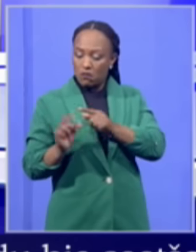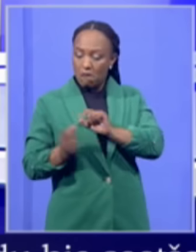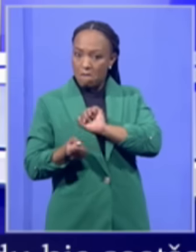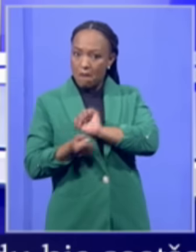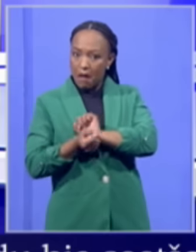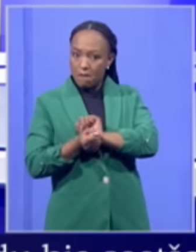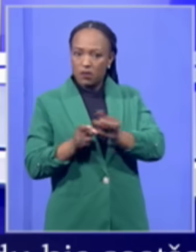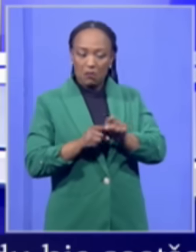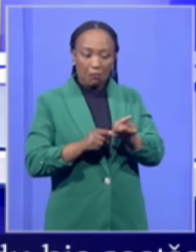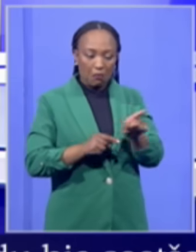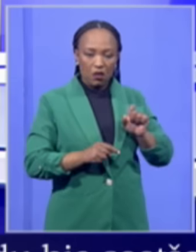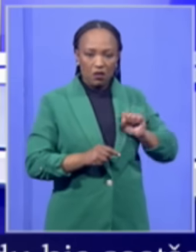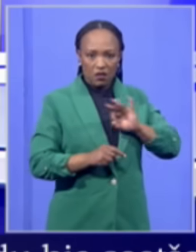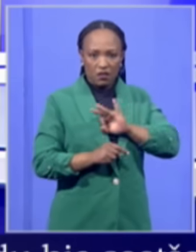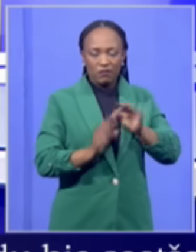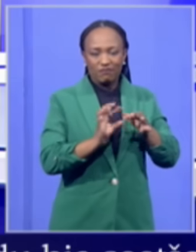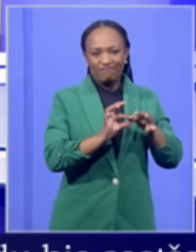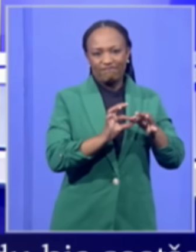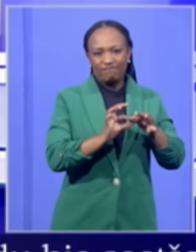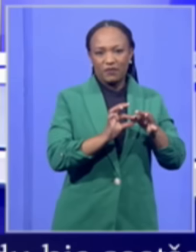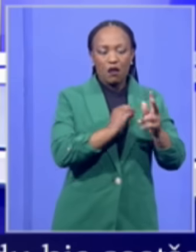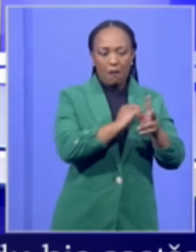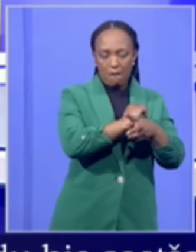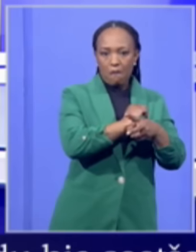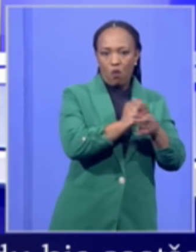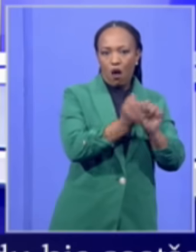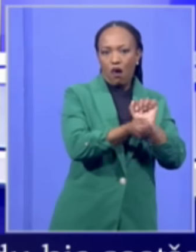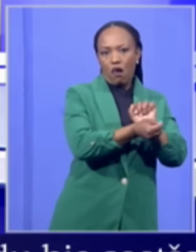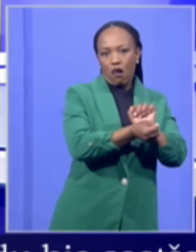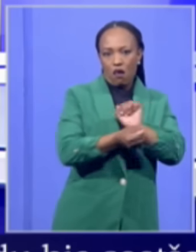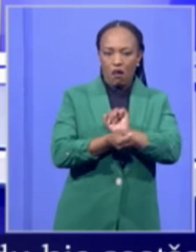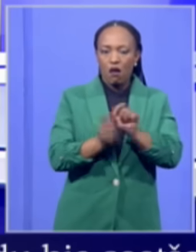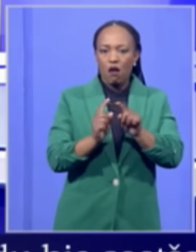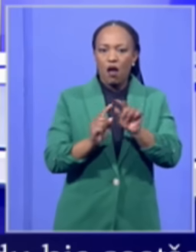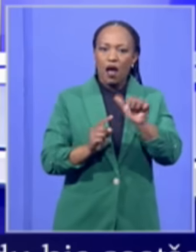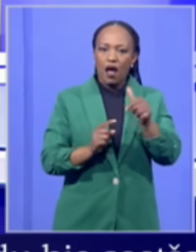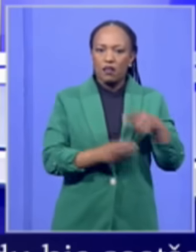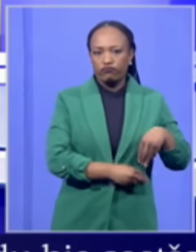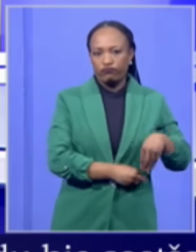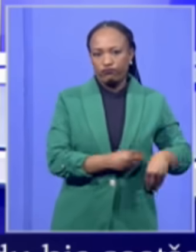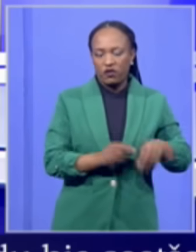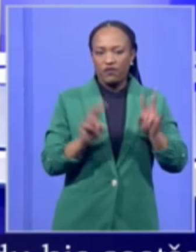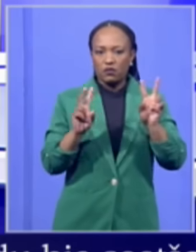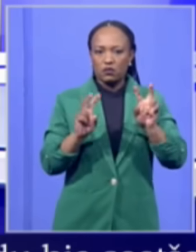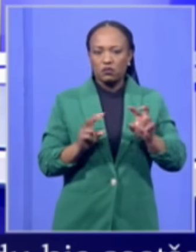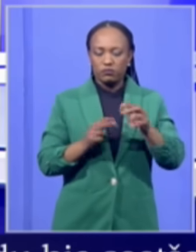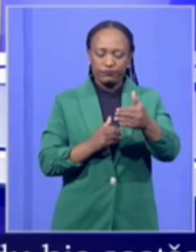Dinyakišišo di tswalanya boraro bjo le bohodi bjo bongwe bja di-transformer.